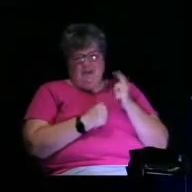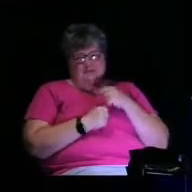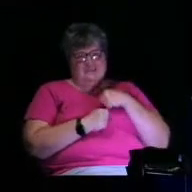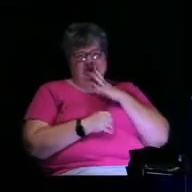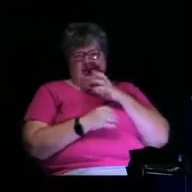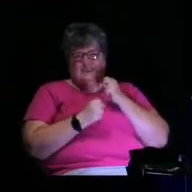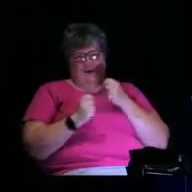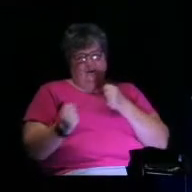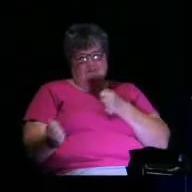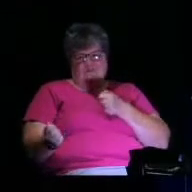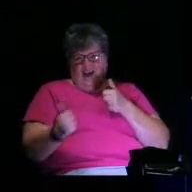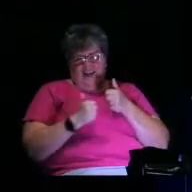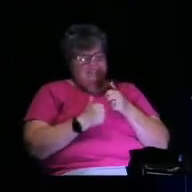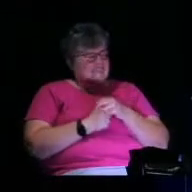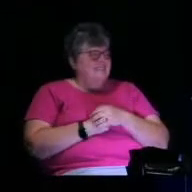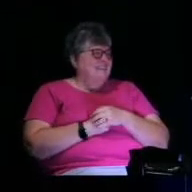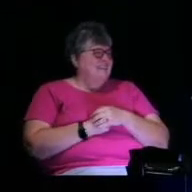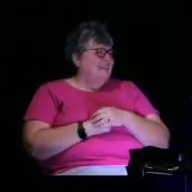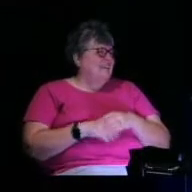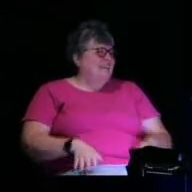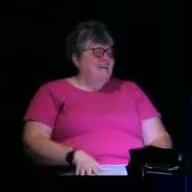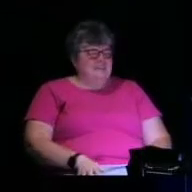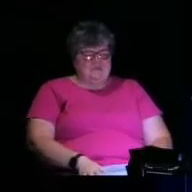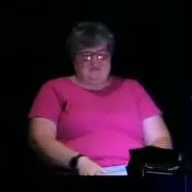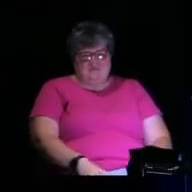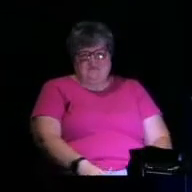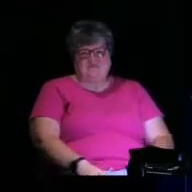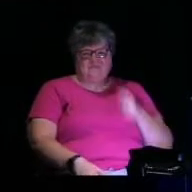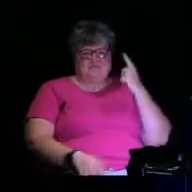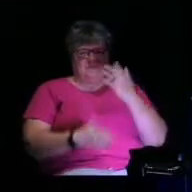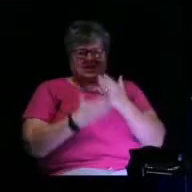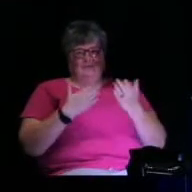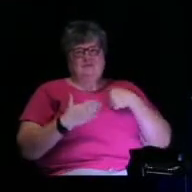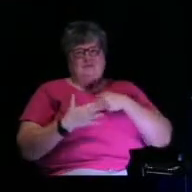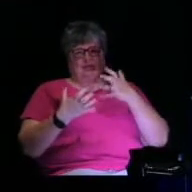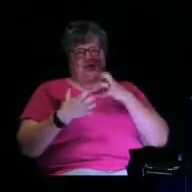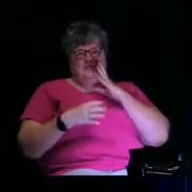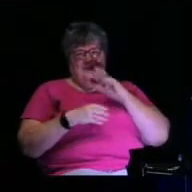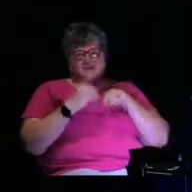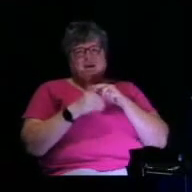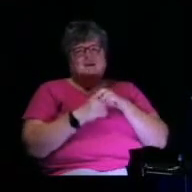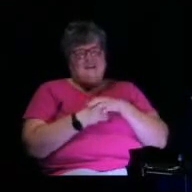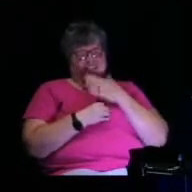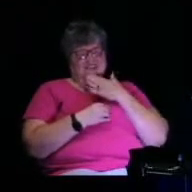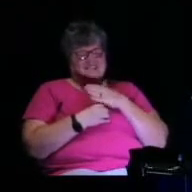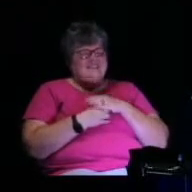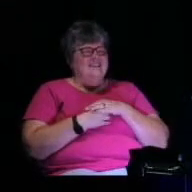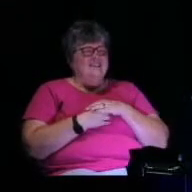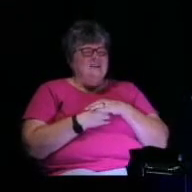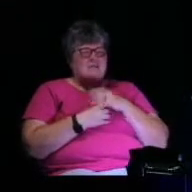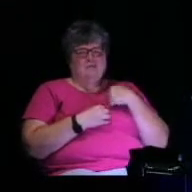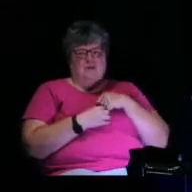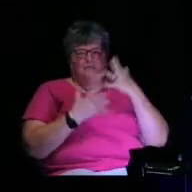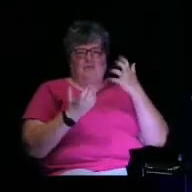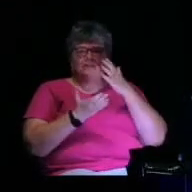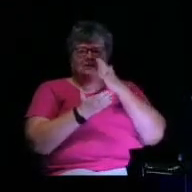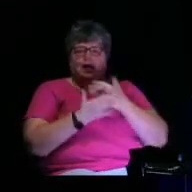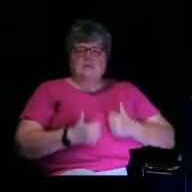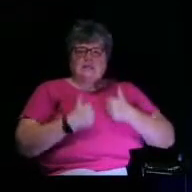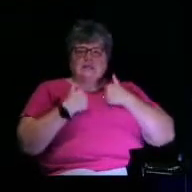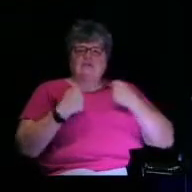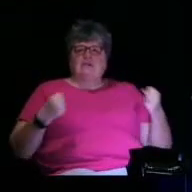being made alive in the spirit. Okay? One of the things we want to talk about is we would need to stop living in fear, okay? So